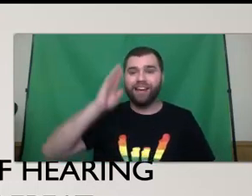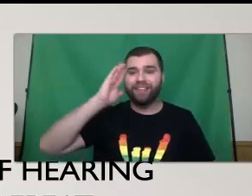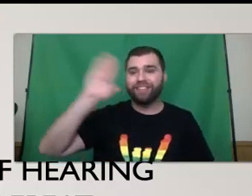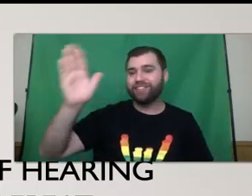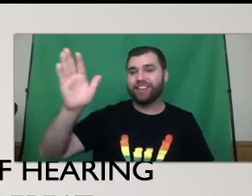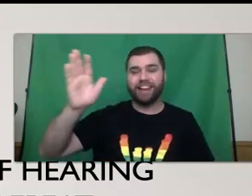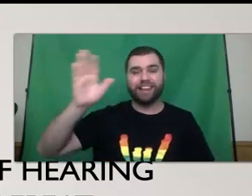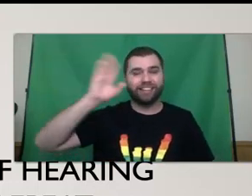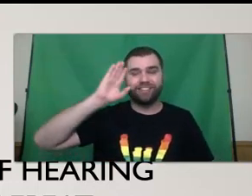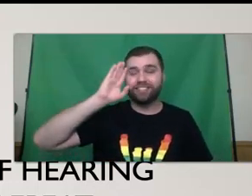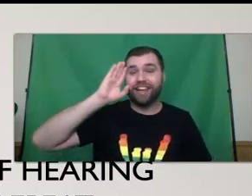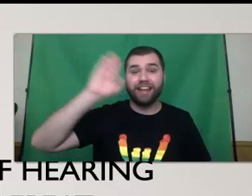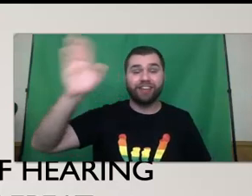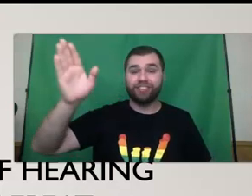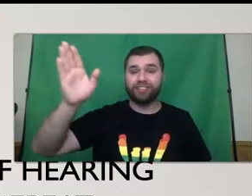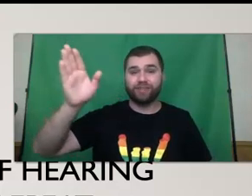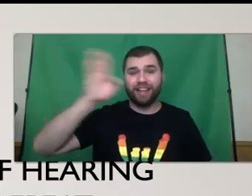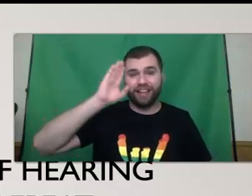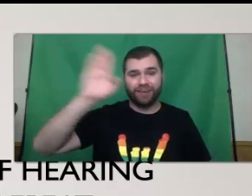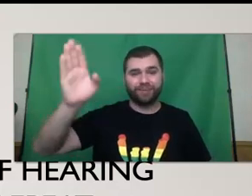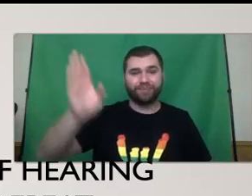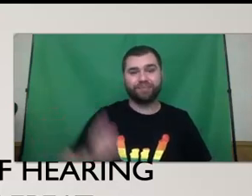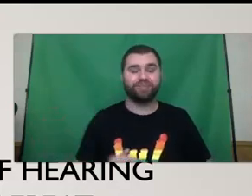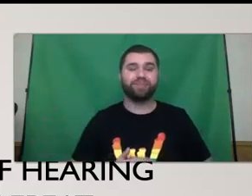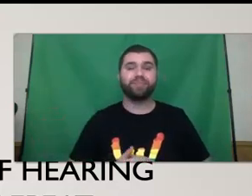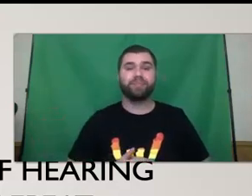Hello. Just kind of like you say hello to someone. Hello.